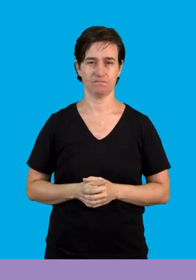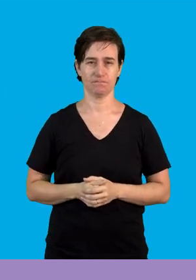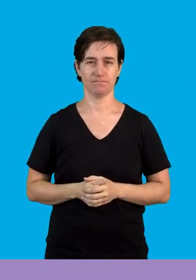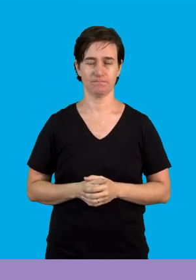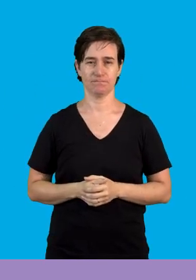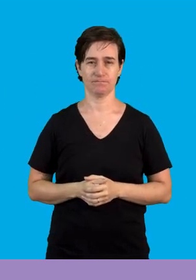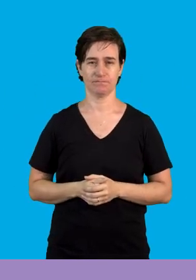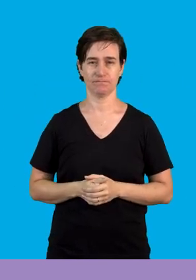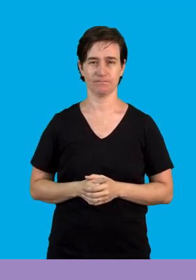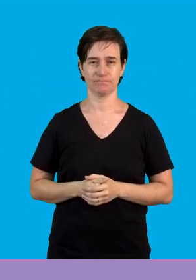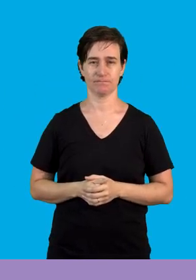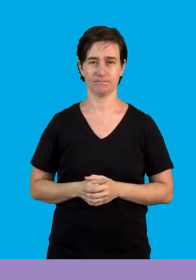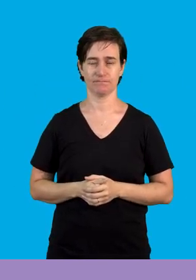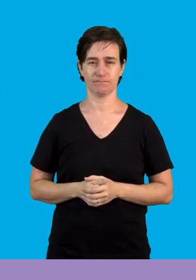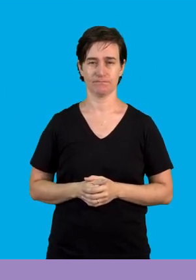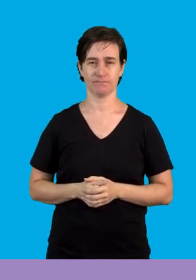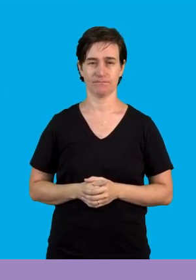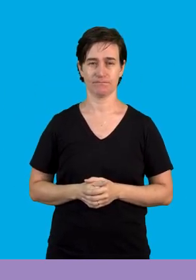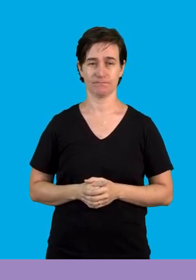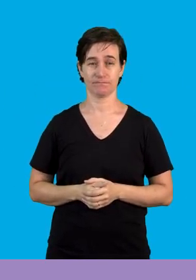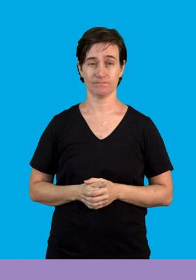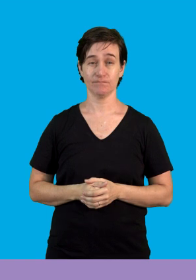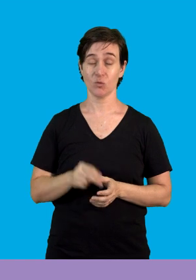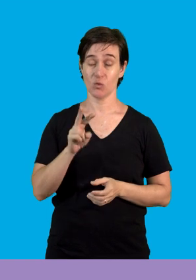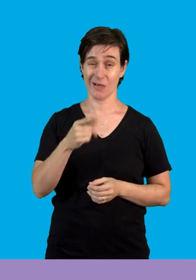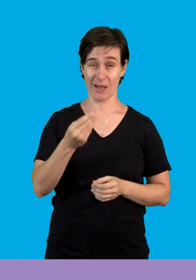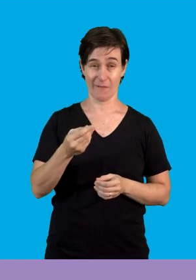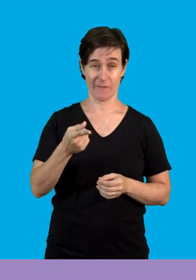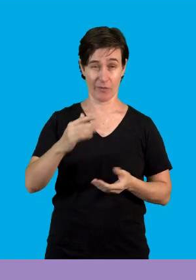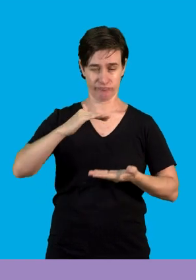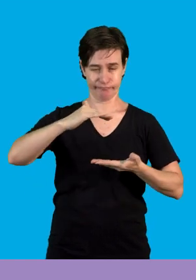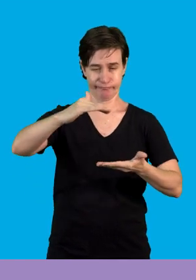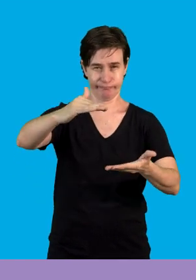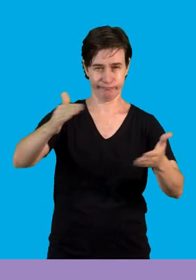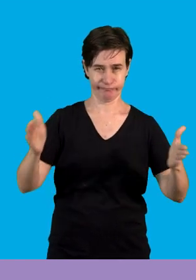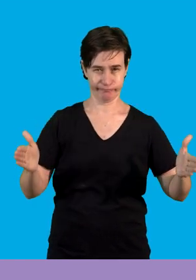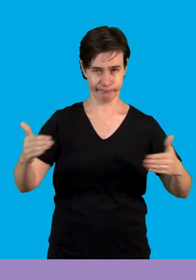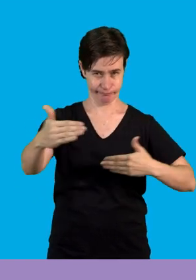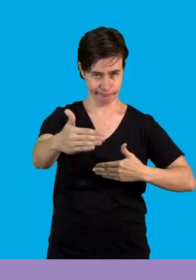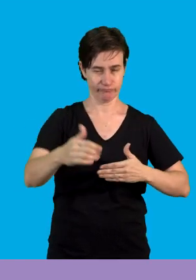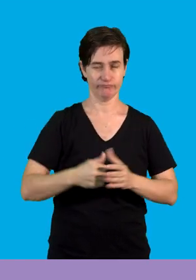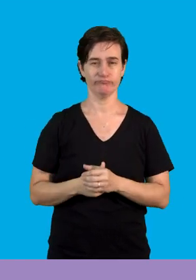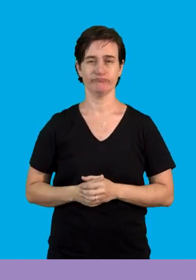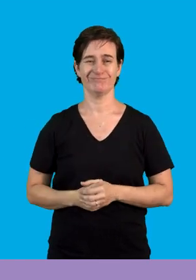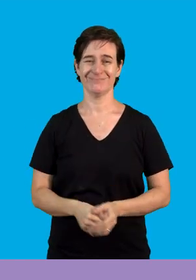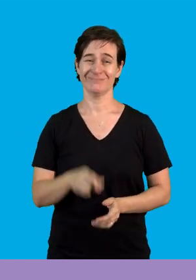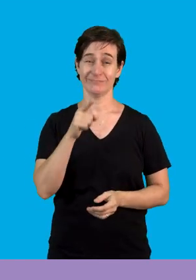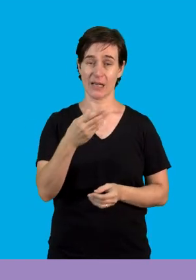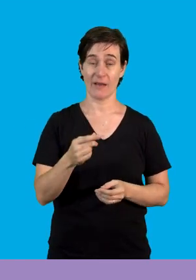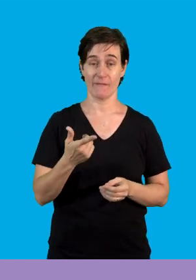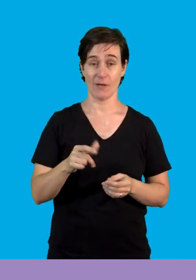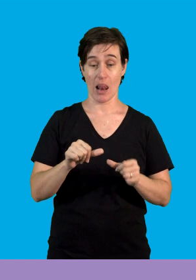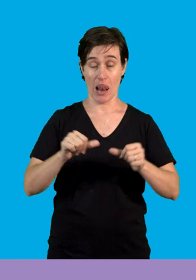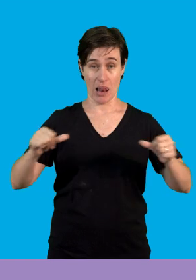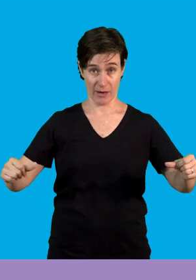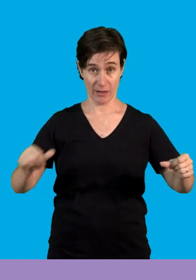those rectangular prisms. So we are given here this rectangular prism, and as we know, a rectangular prism has of course